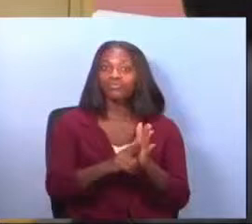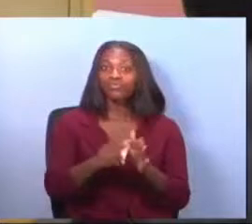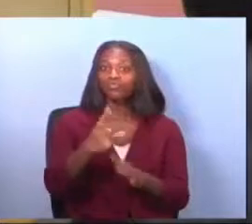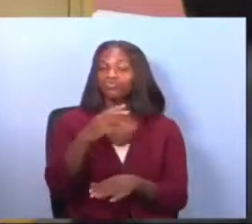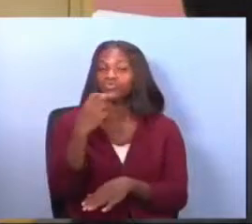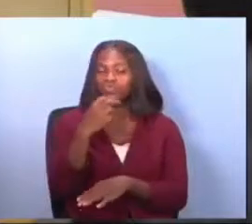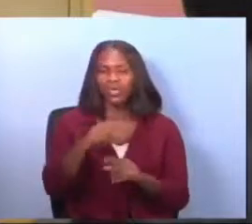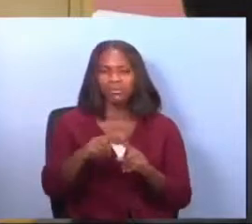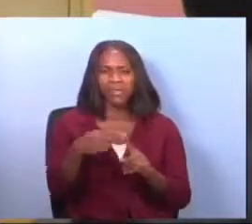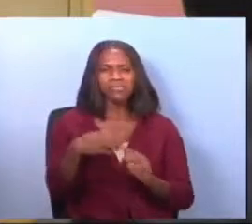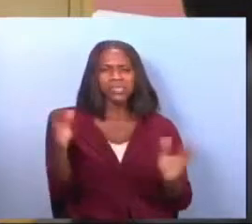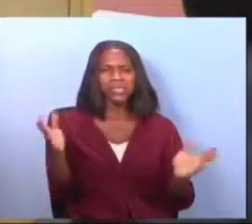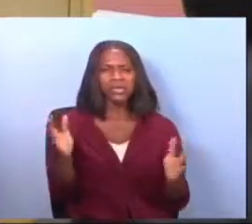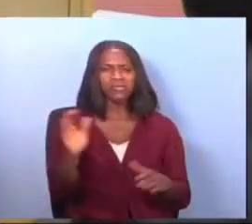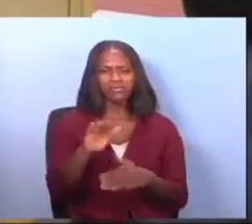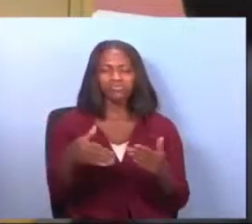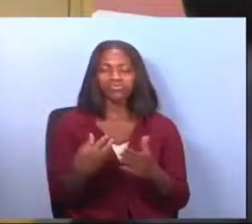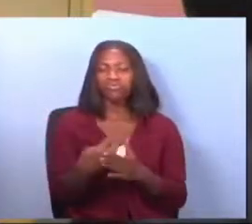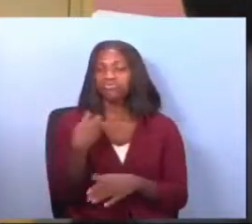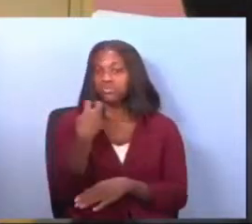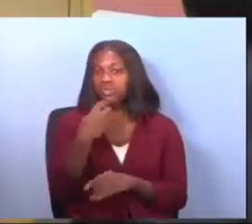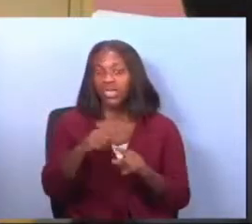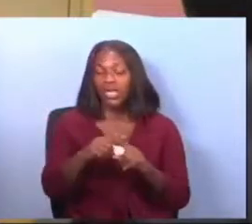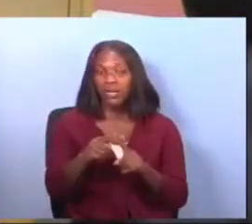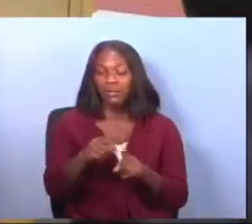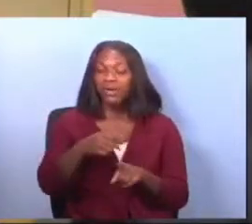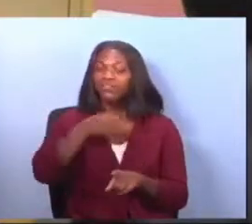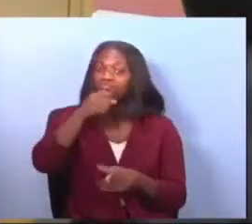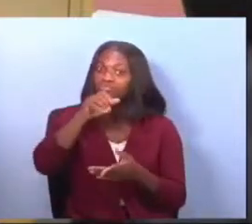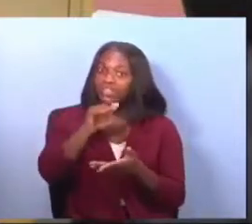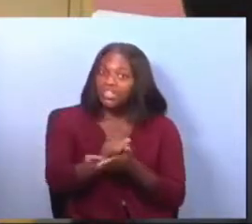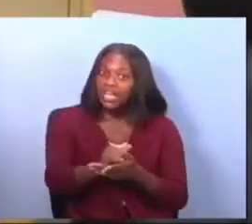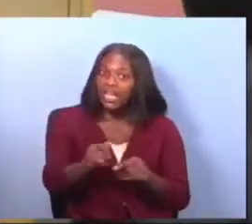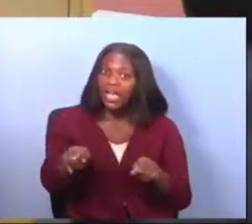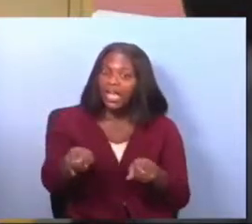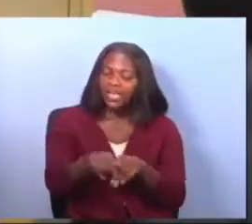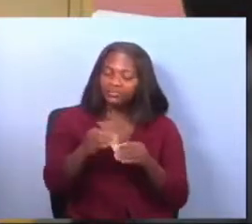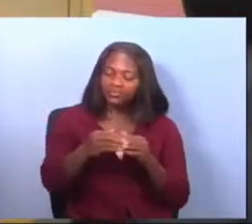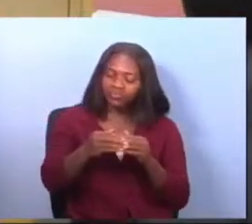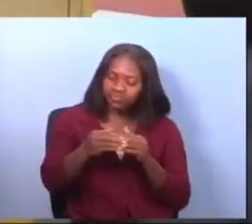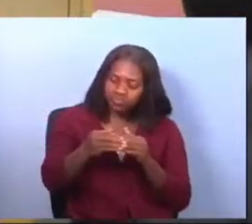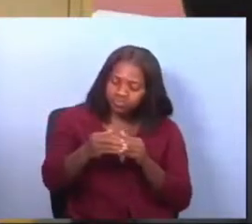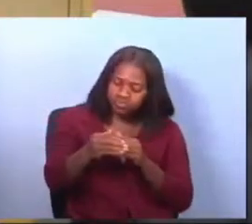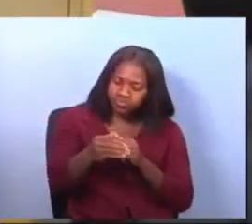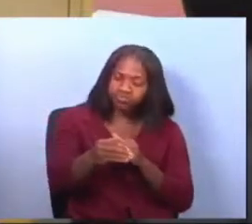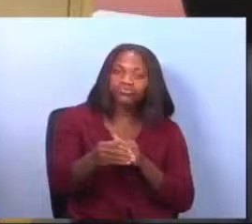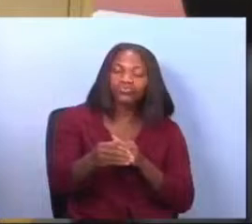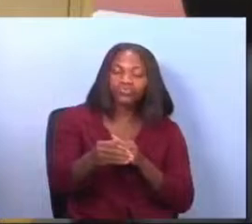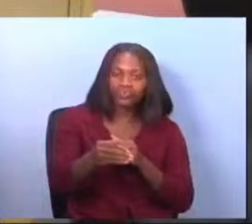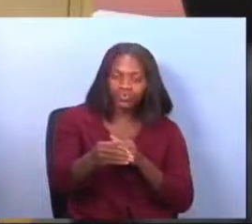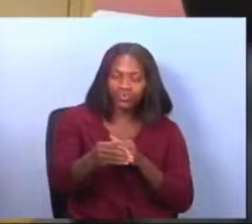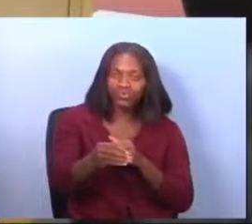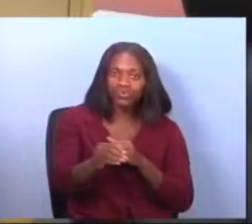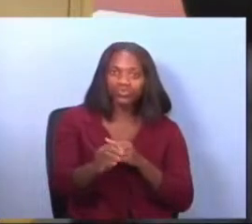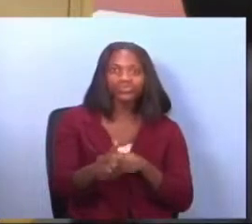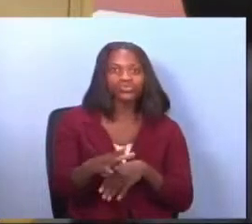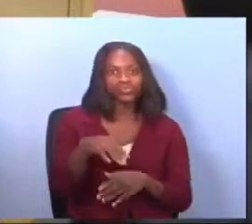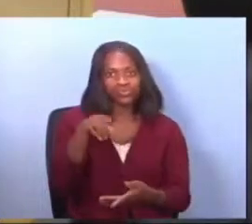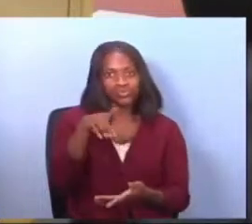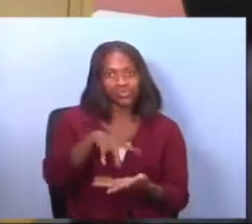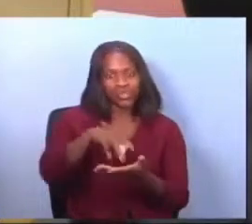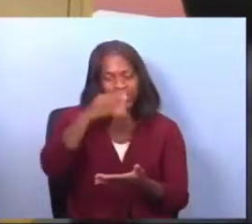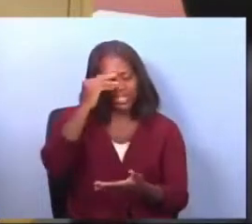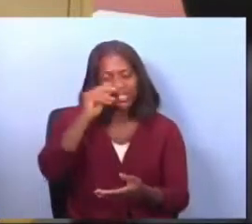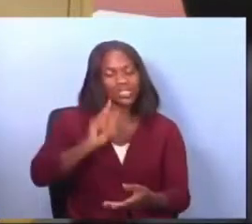I encourage you to speak, but I want you to make sure that as we go forward, you will be grounded in the rules of this